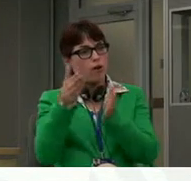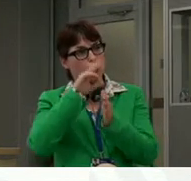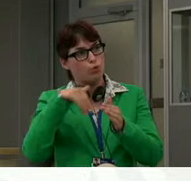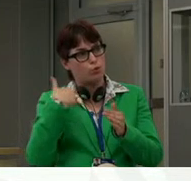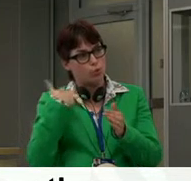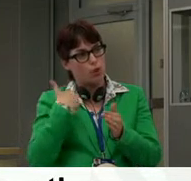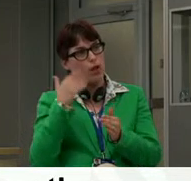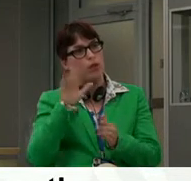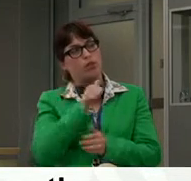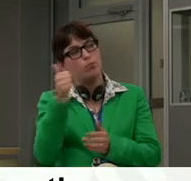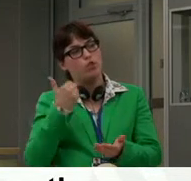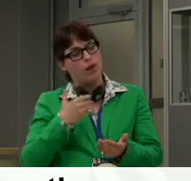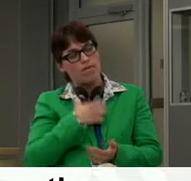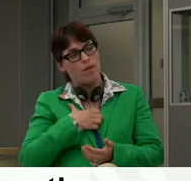combined